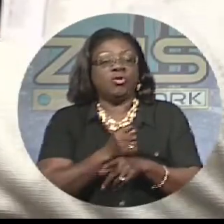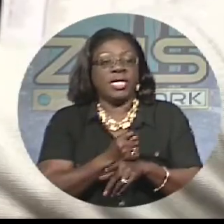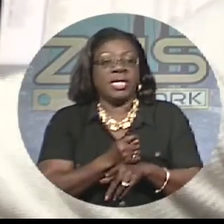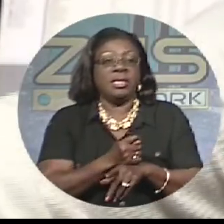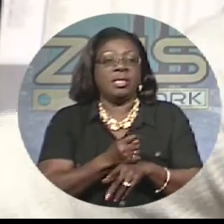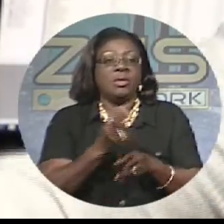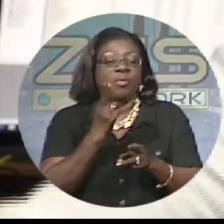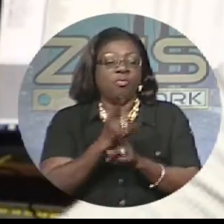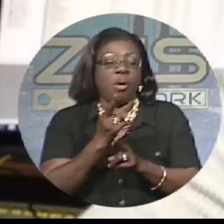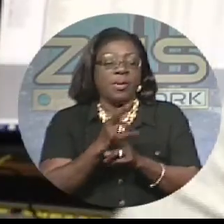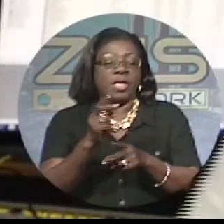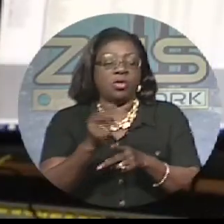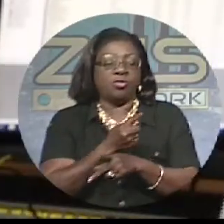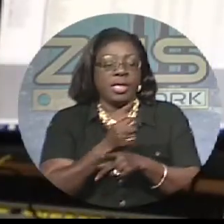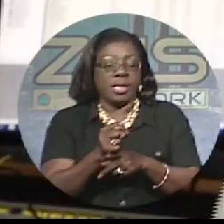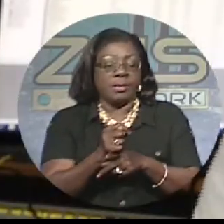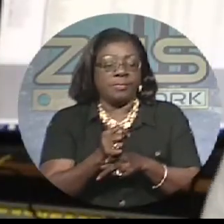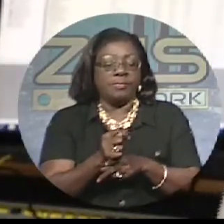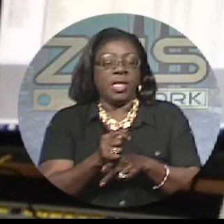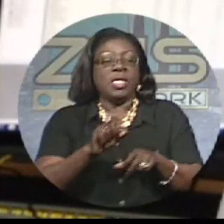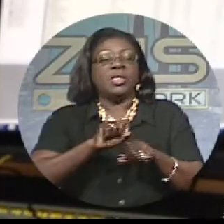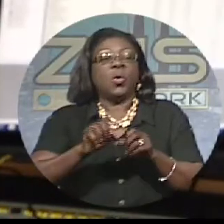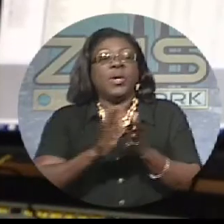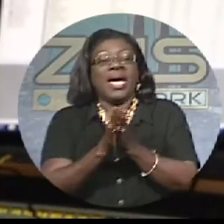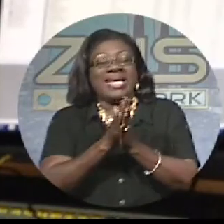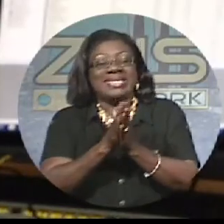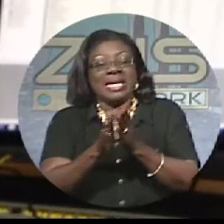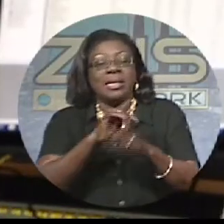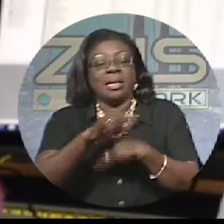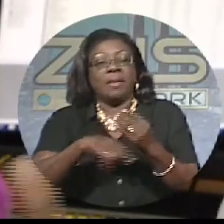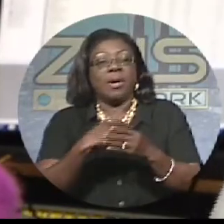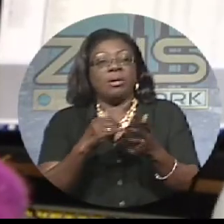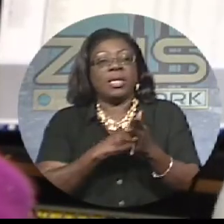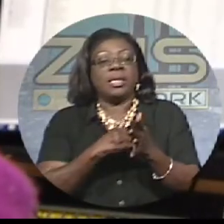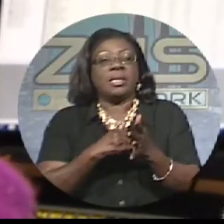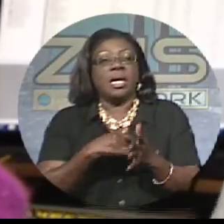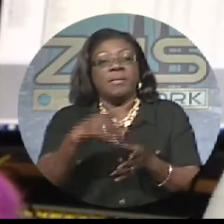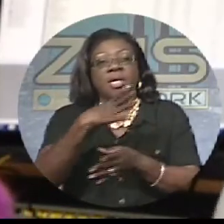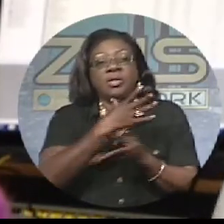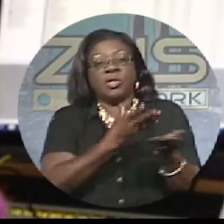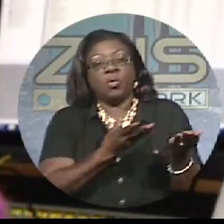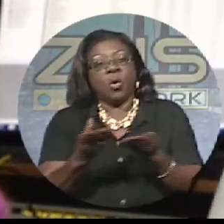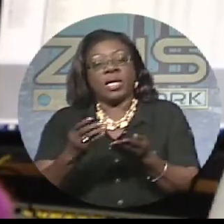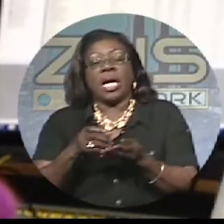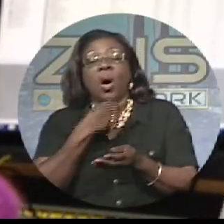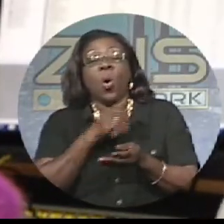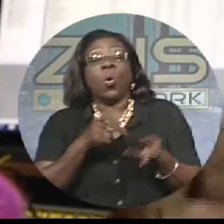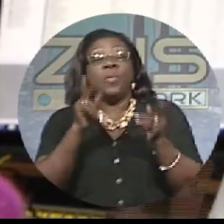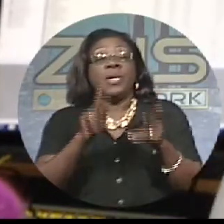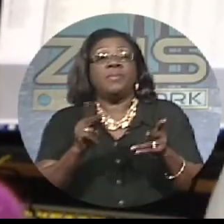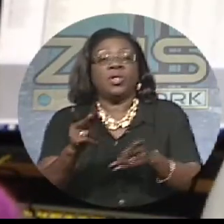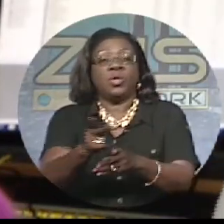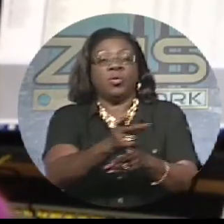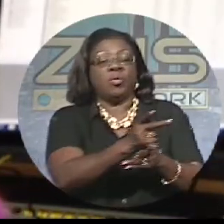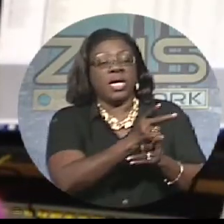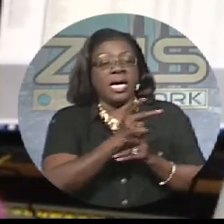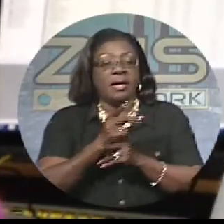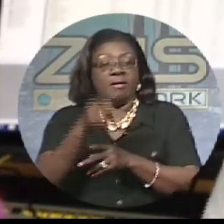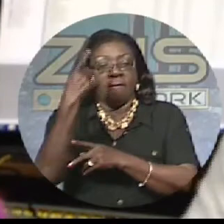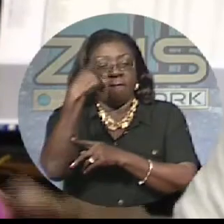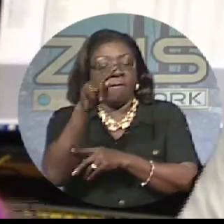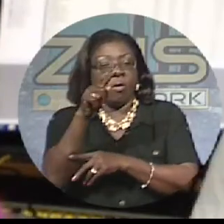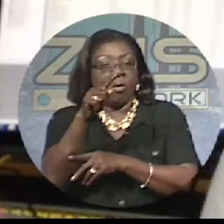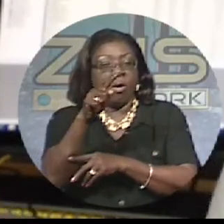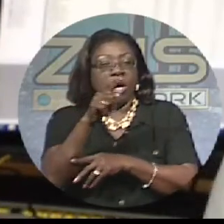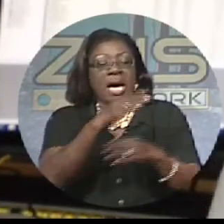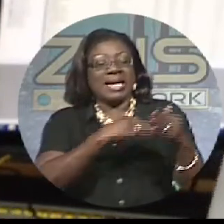them going into 6 weeks. So we're excited about it because we want our older persons to be cared for at